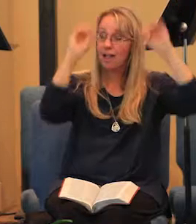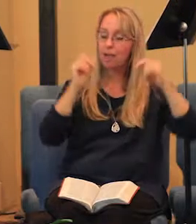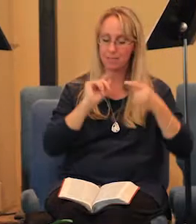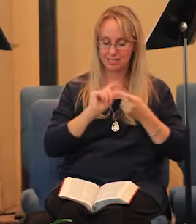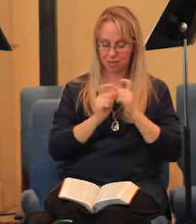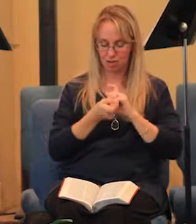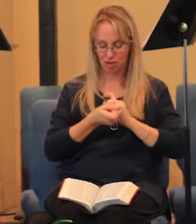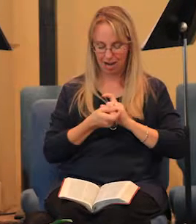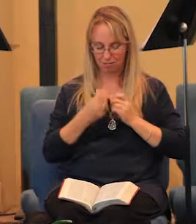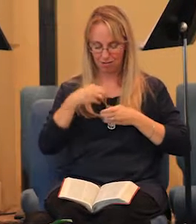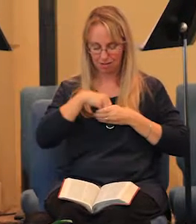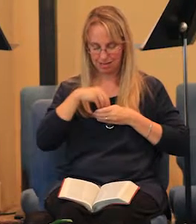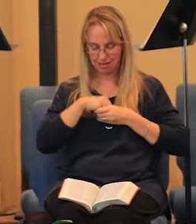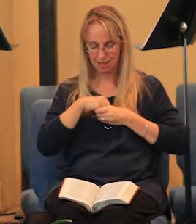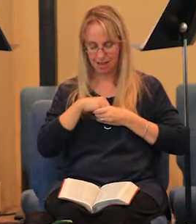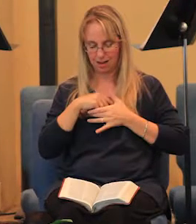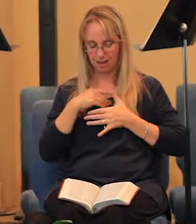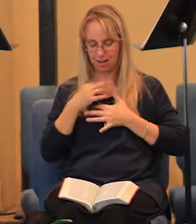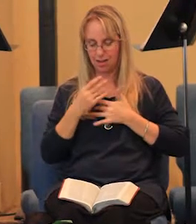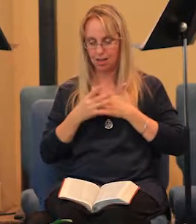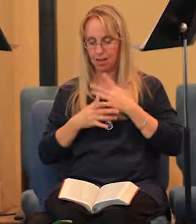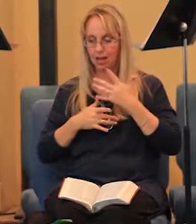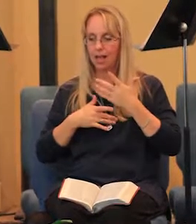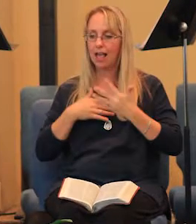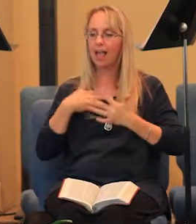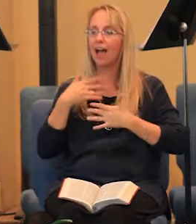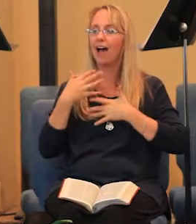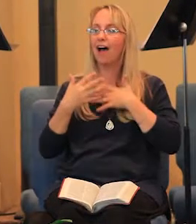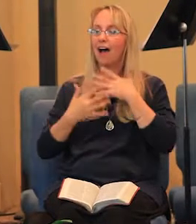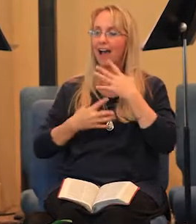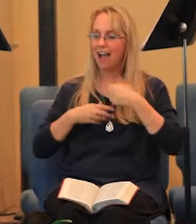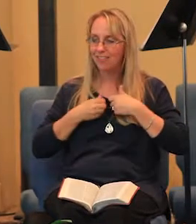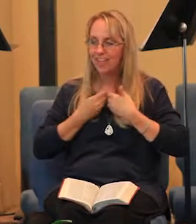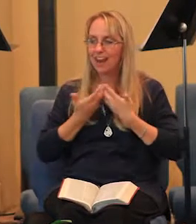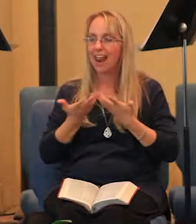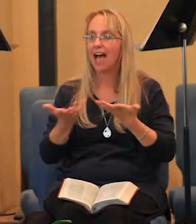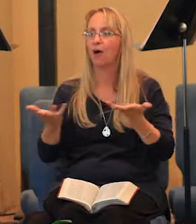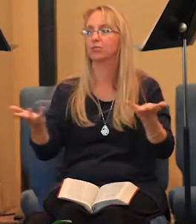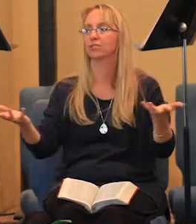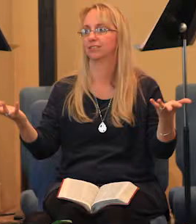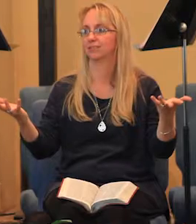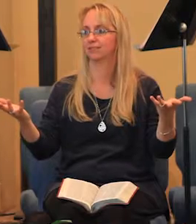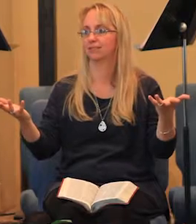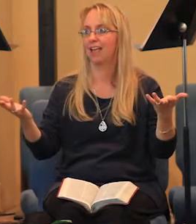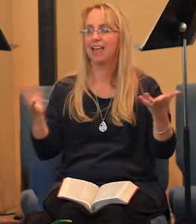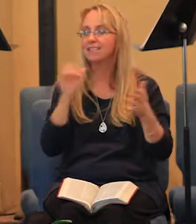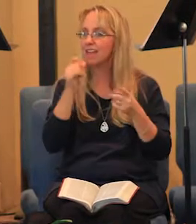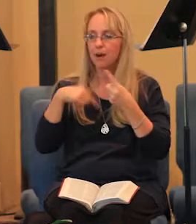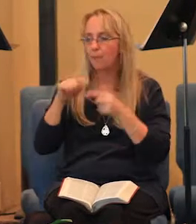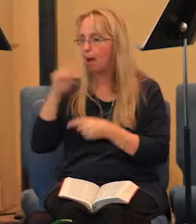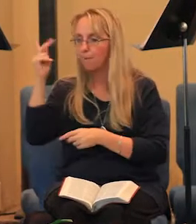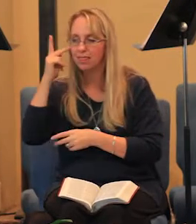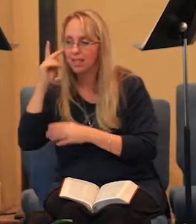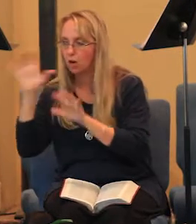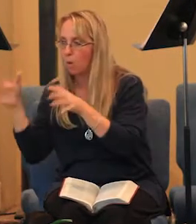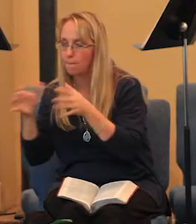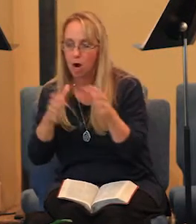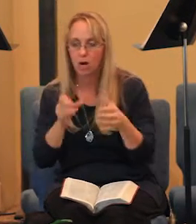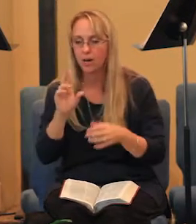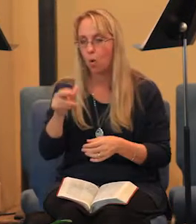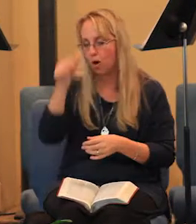the inside out. Then it's not about political party. It's not about, well, I'm a guy or I'm a girl,